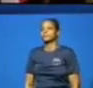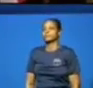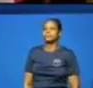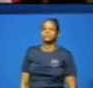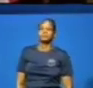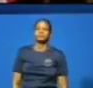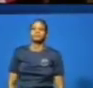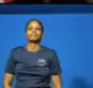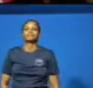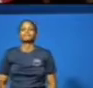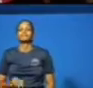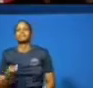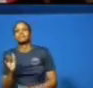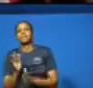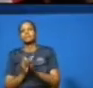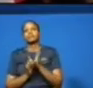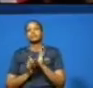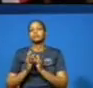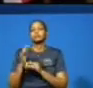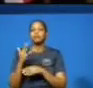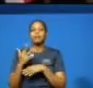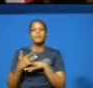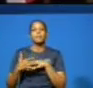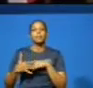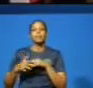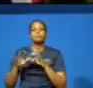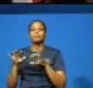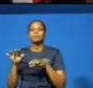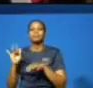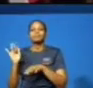That his blood can make the vilest sinner.